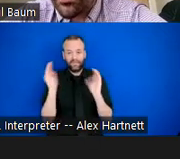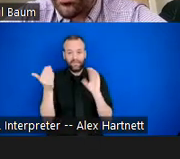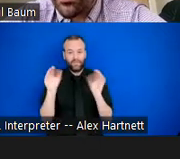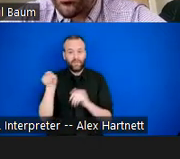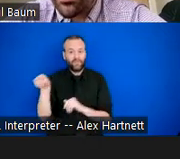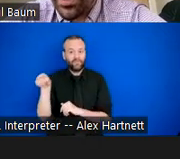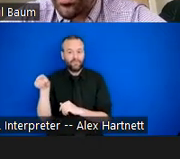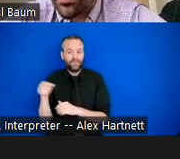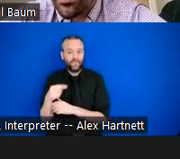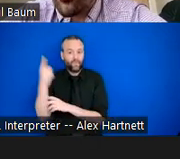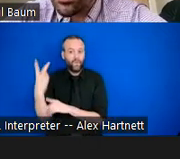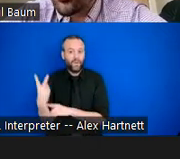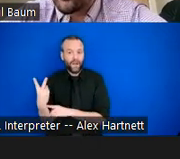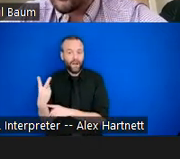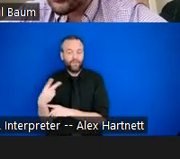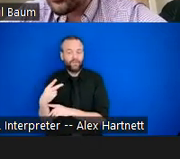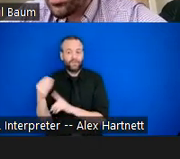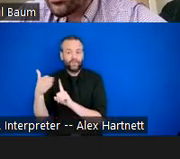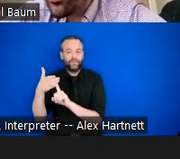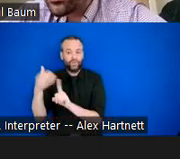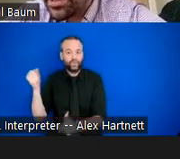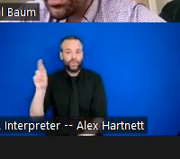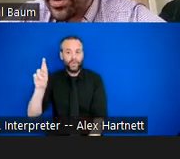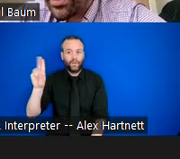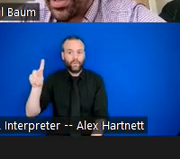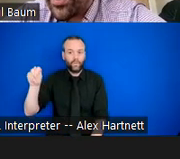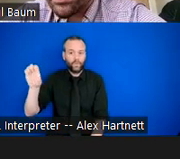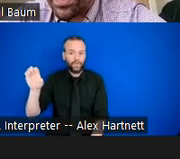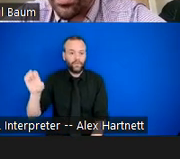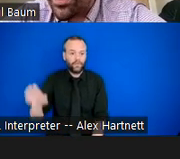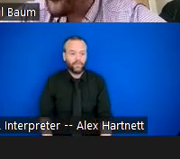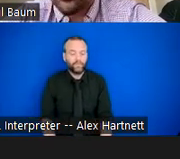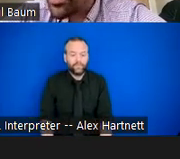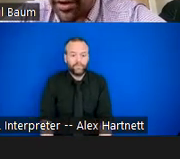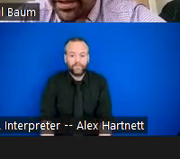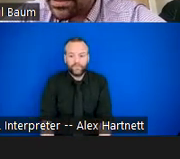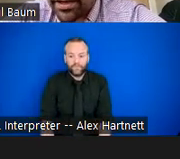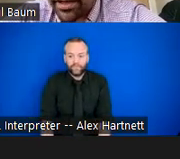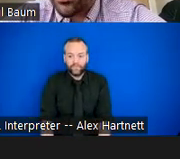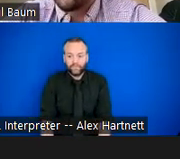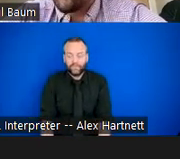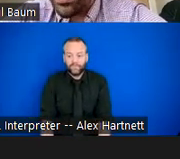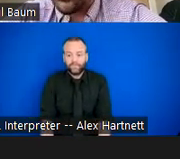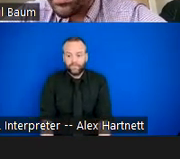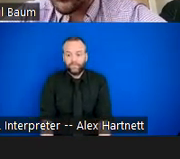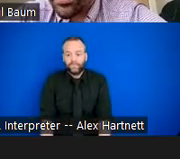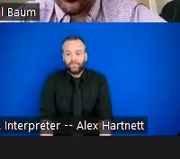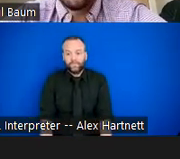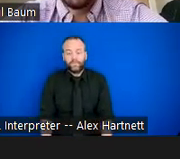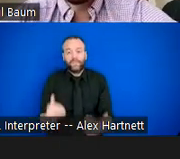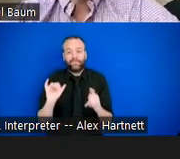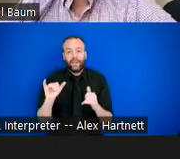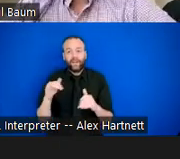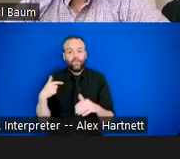22, okay? Which probably is going to cut the mortality rate in half. Is that enough? No, it's not, but it is a